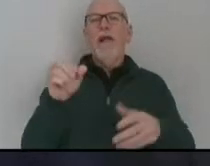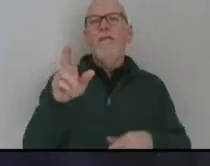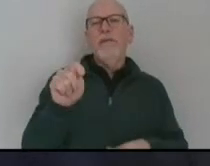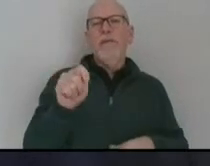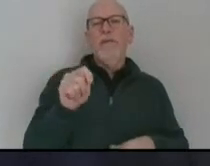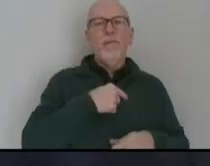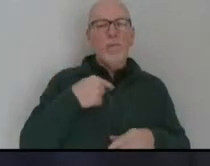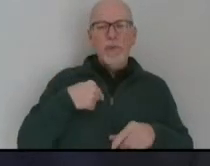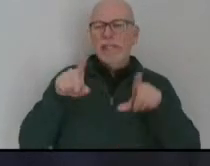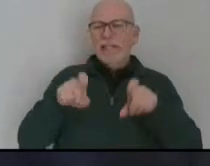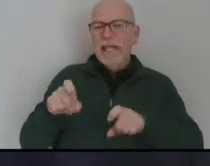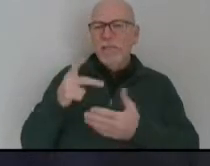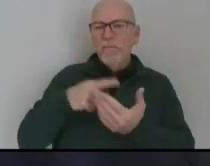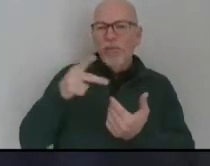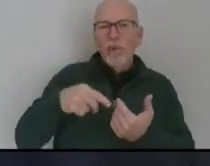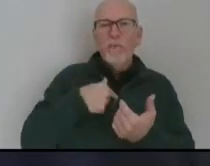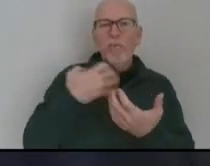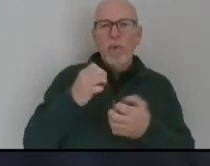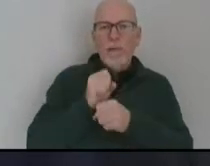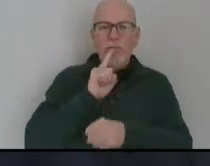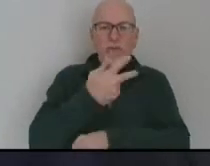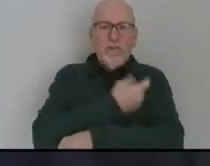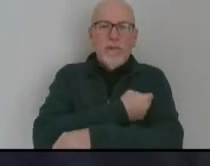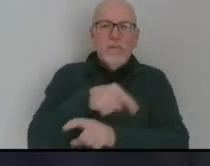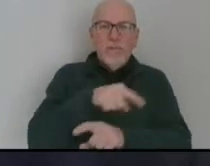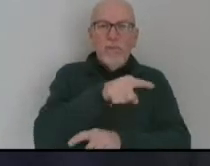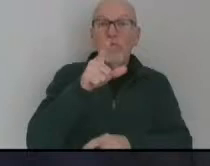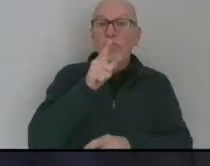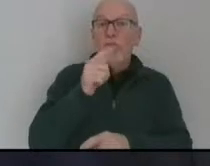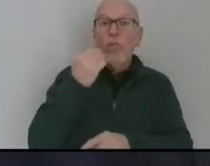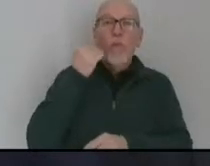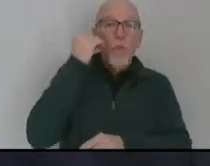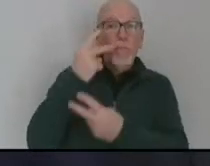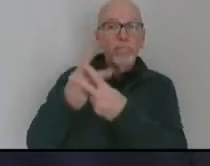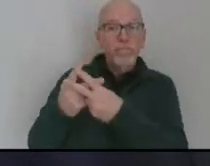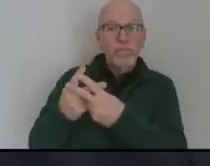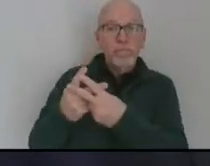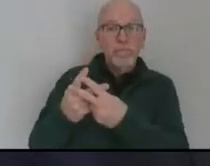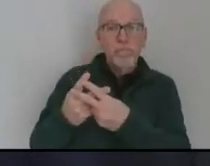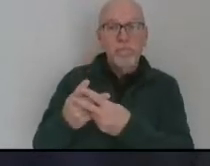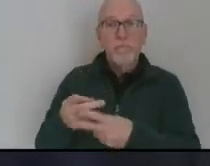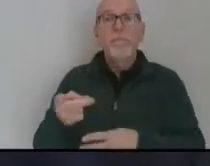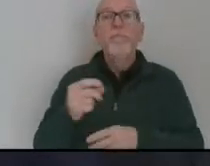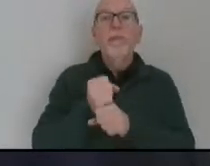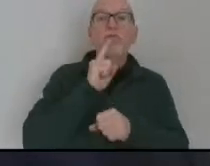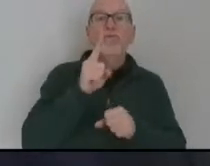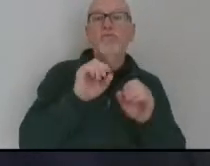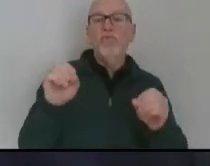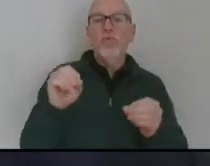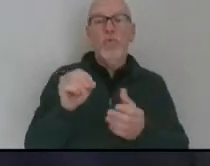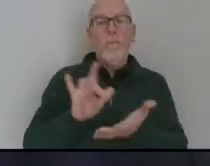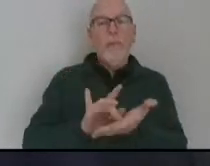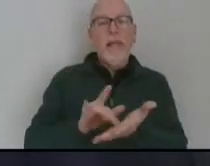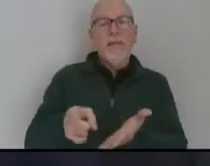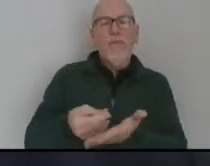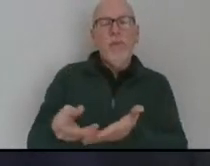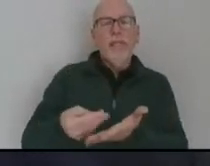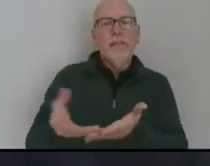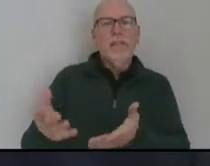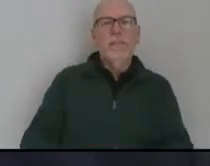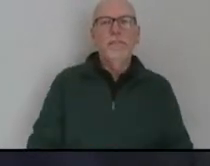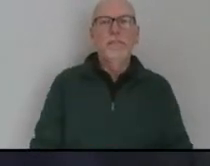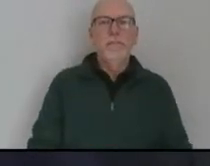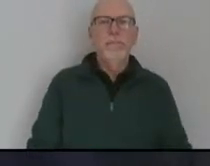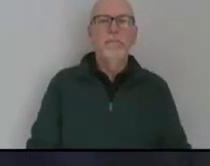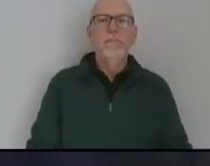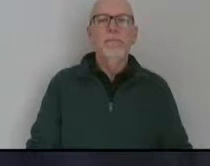to get vaccinations into eligible Hoosiers who are homebound, and making sure in the meantime that no doses are wasted. We must